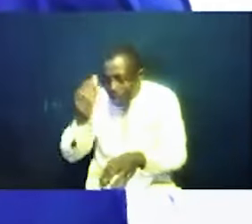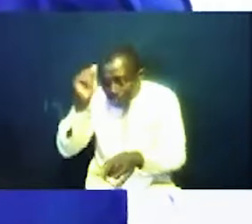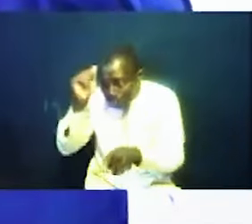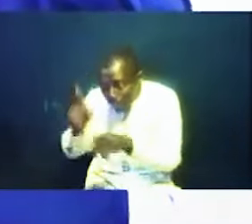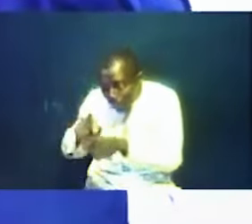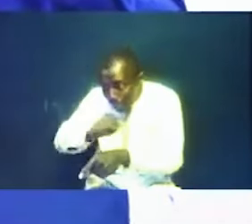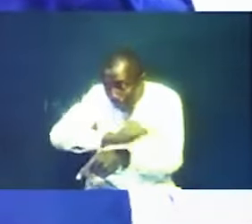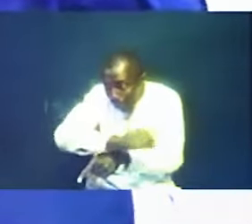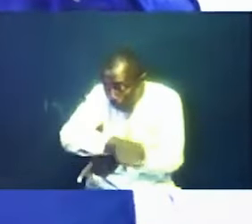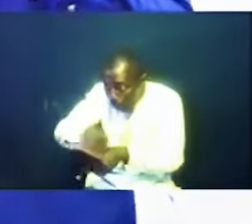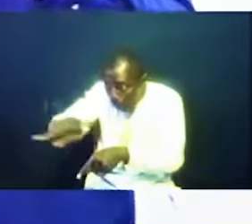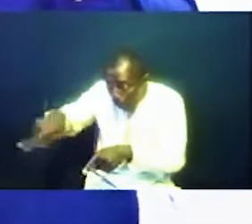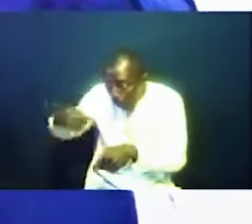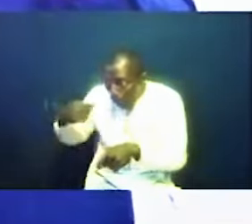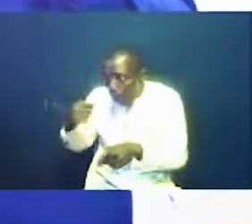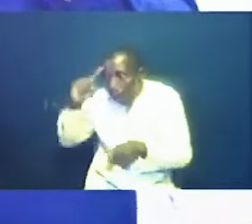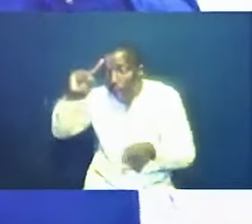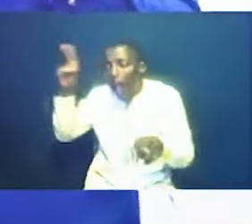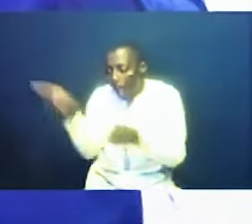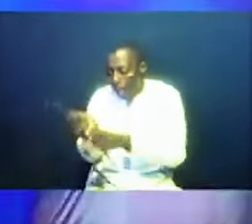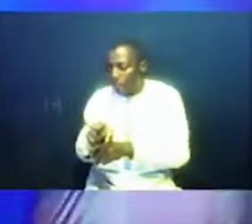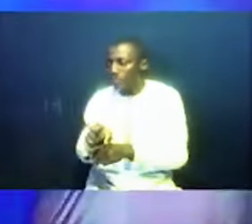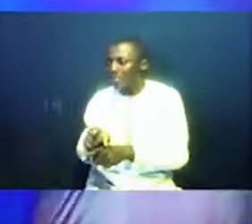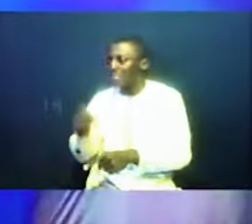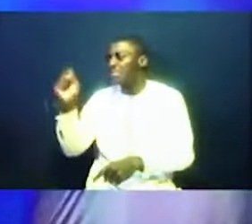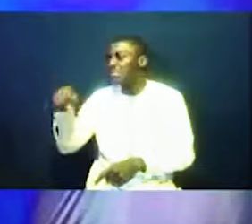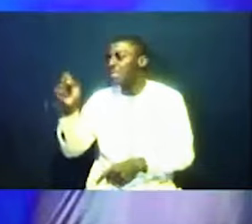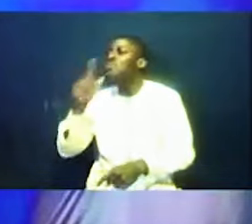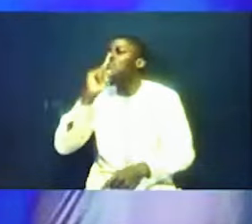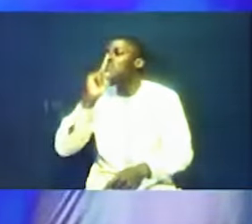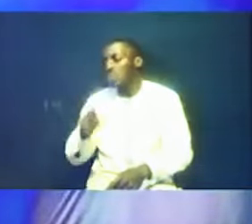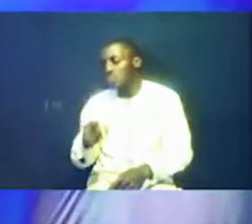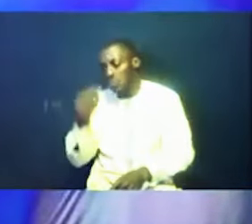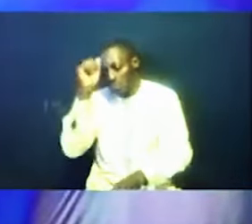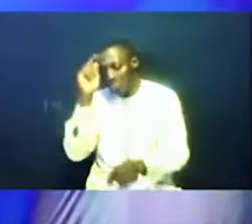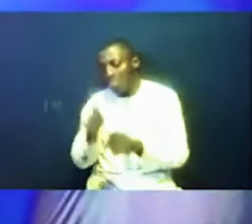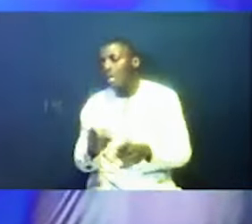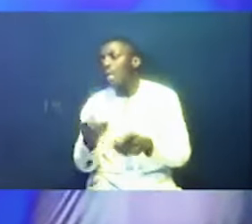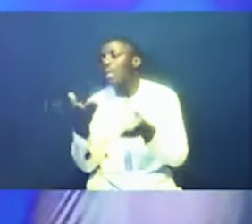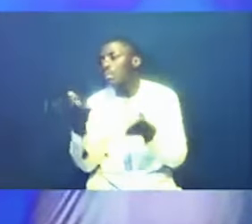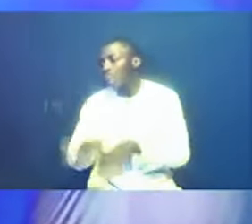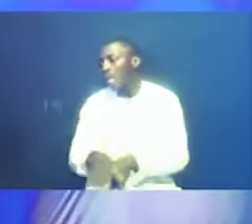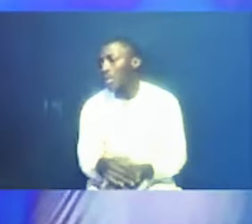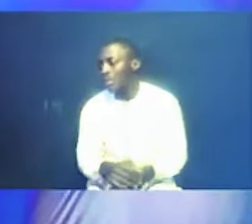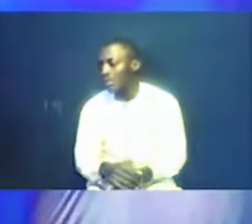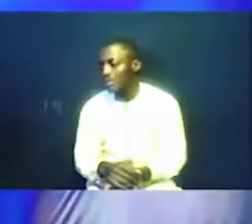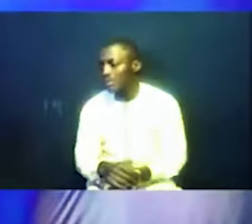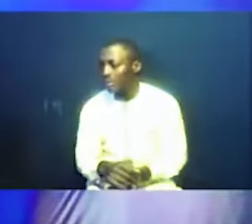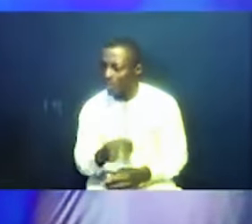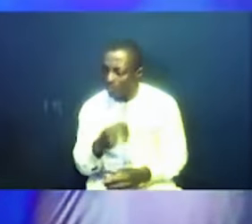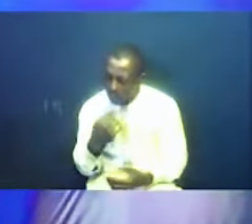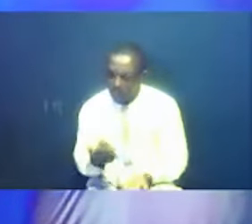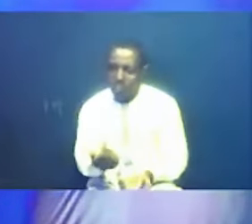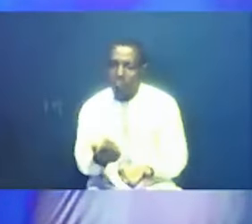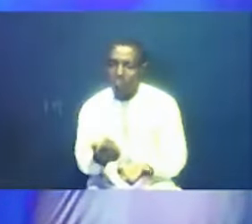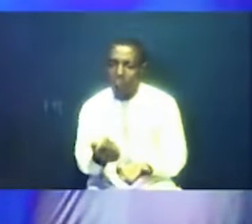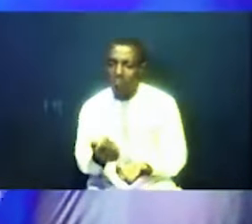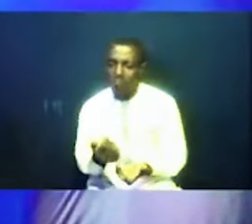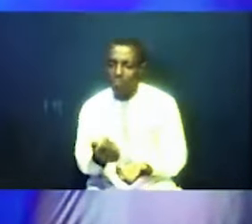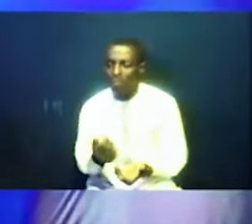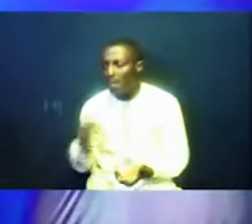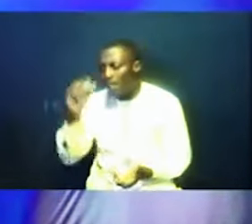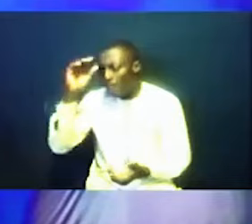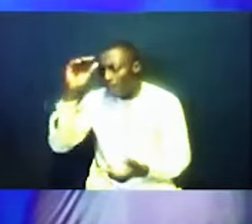true. And they lived with this wickedness and they bled the old man's heart